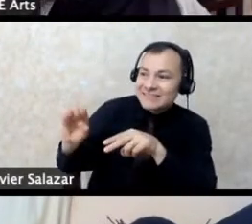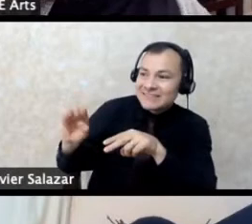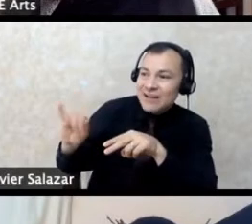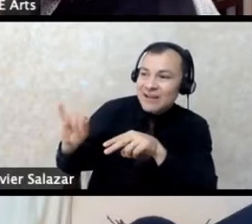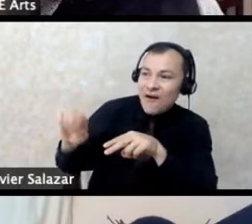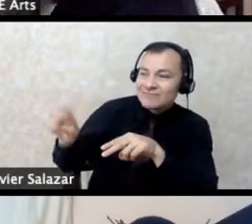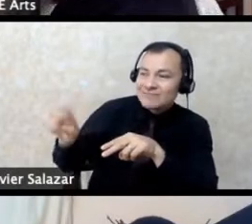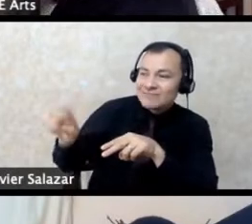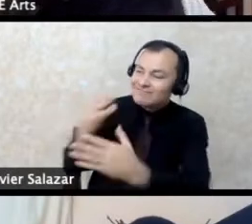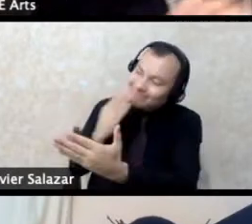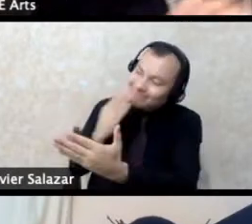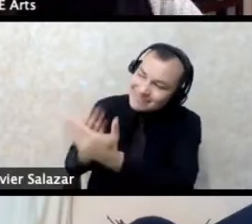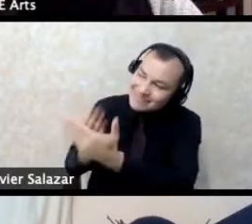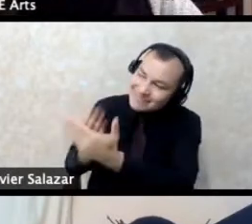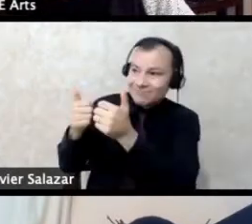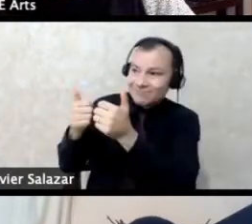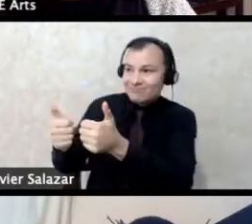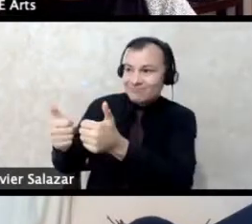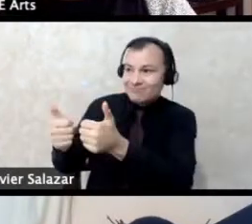interactuar